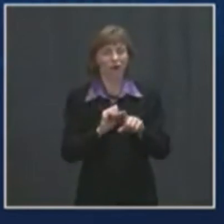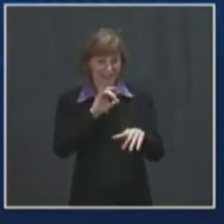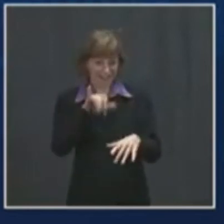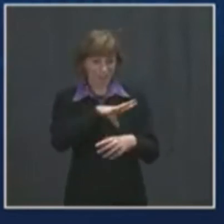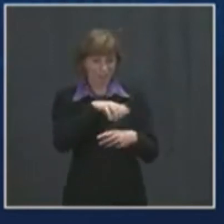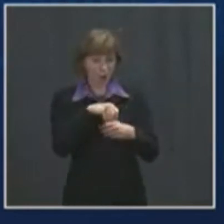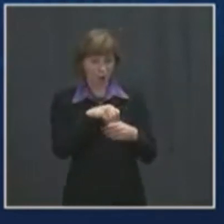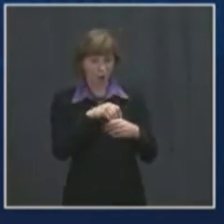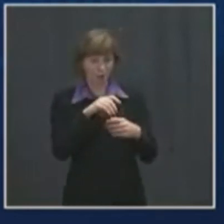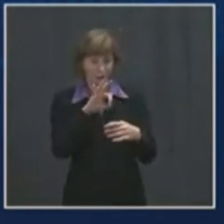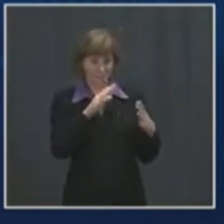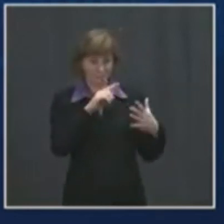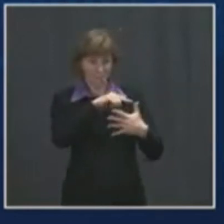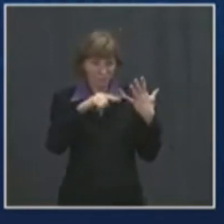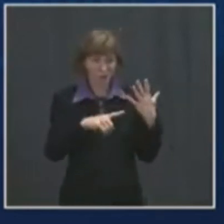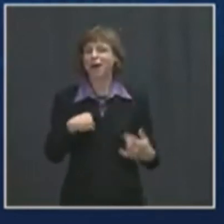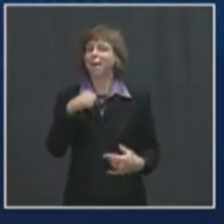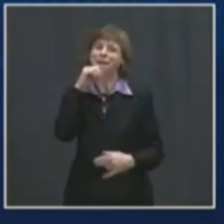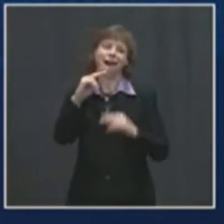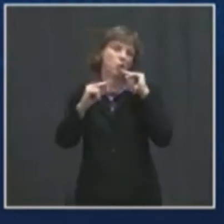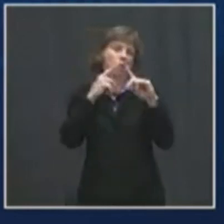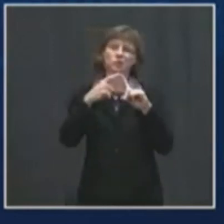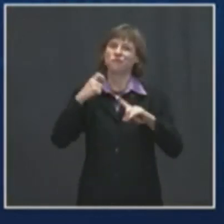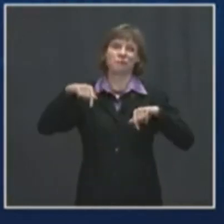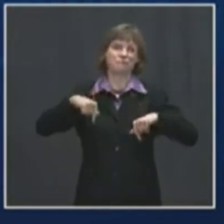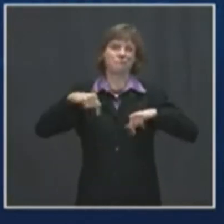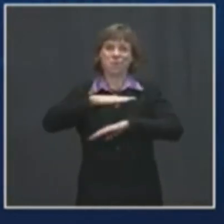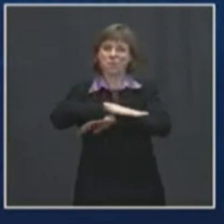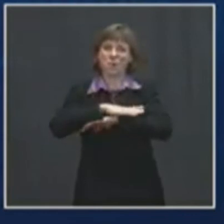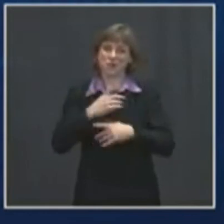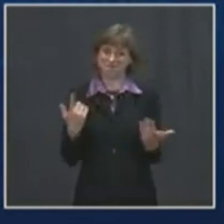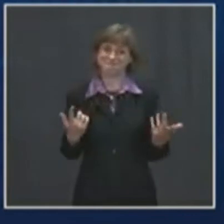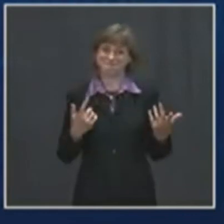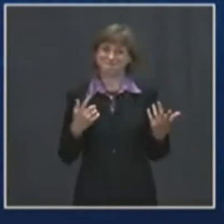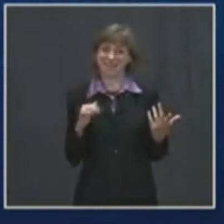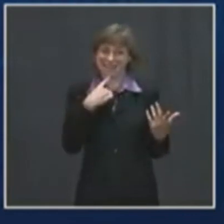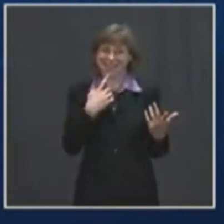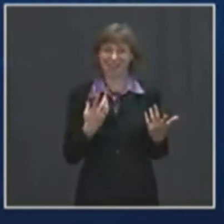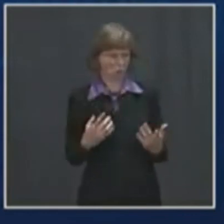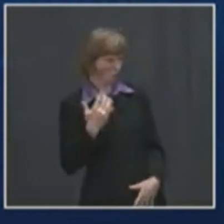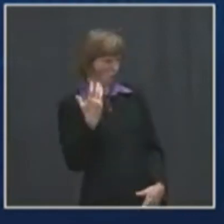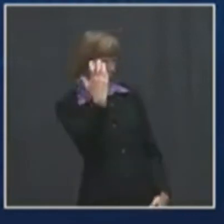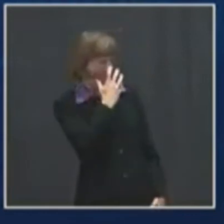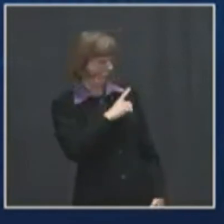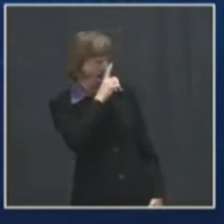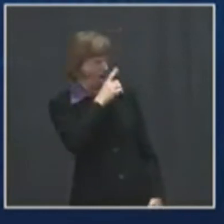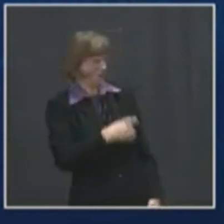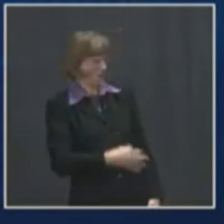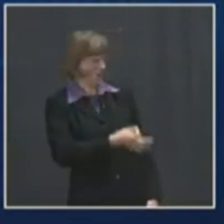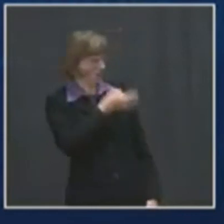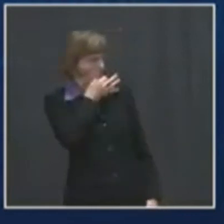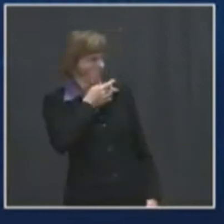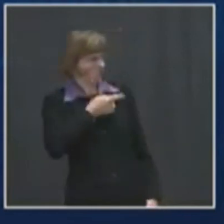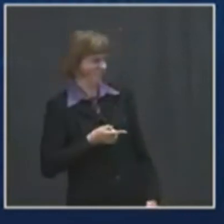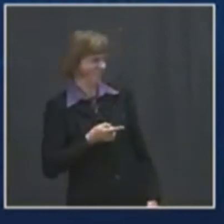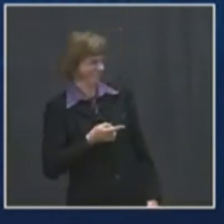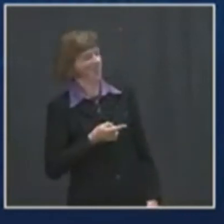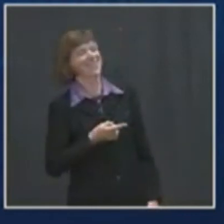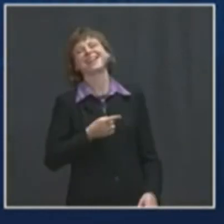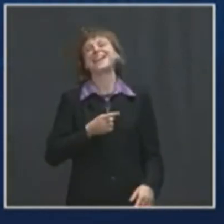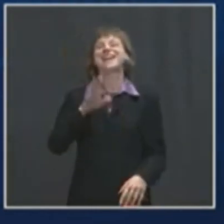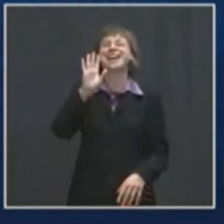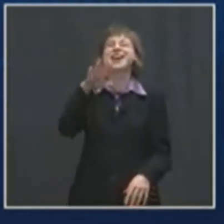podium, as they say. Wait, Very good. I have one other point I want to make,